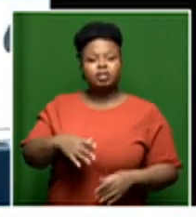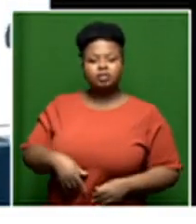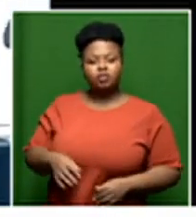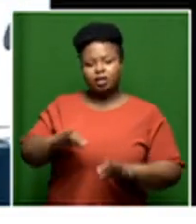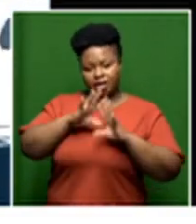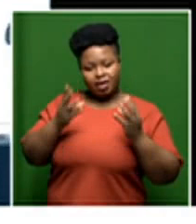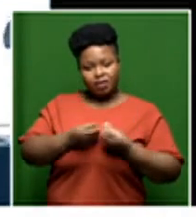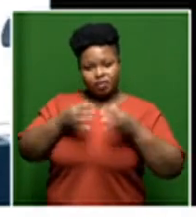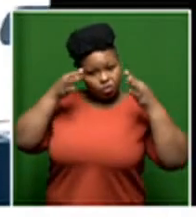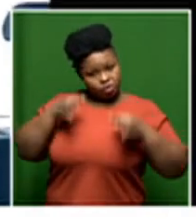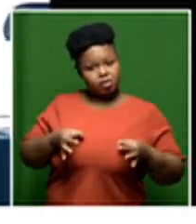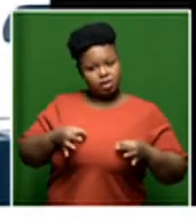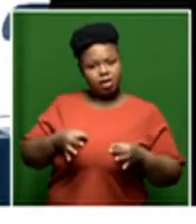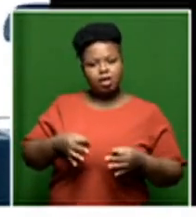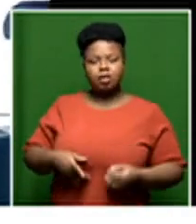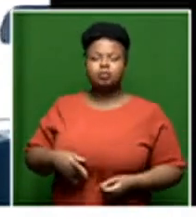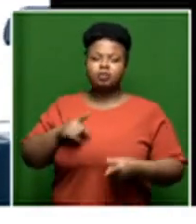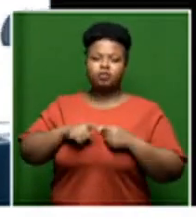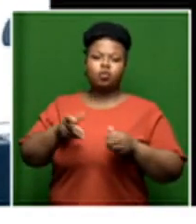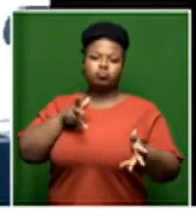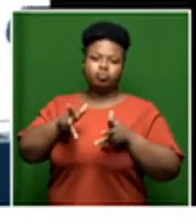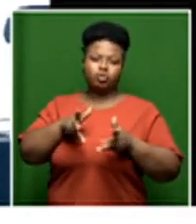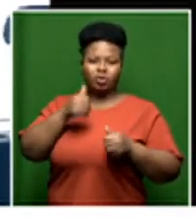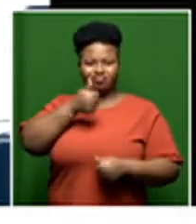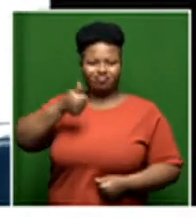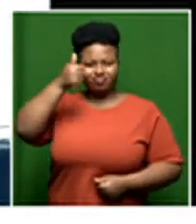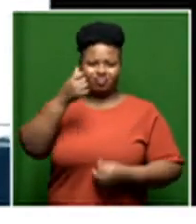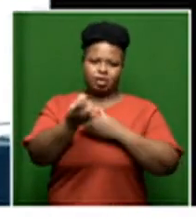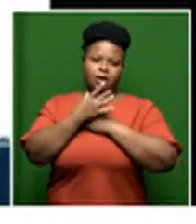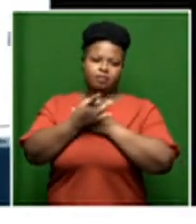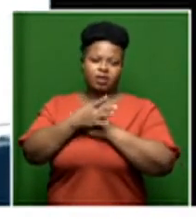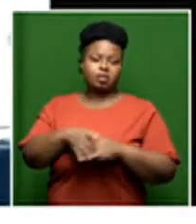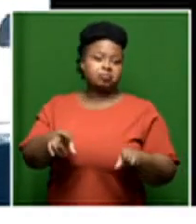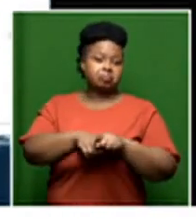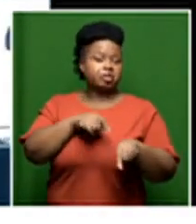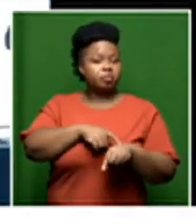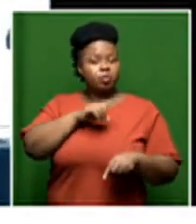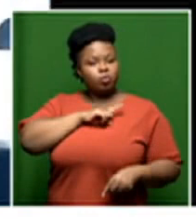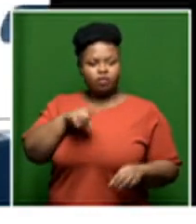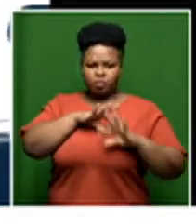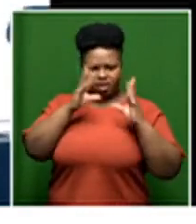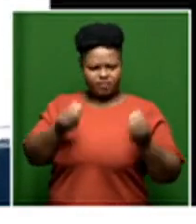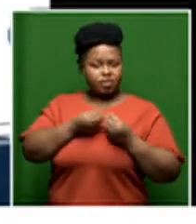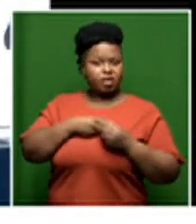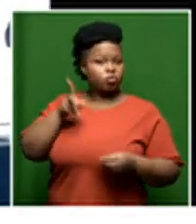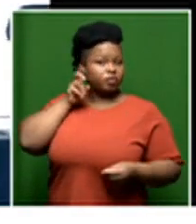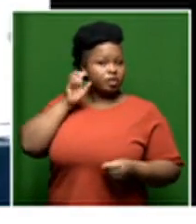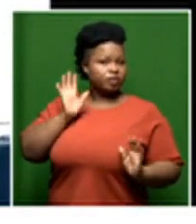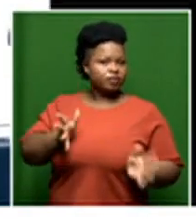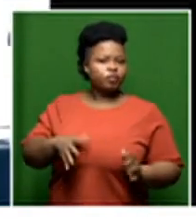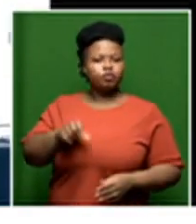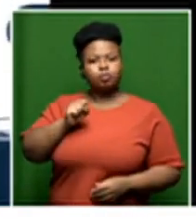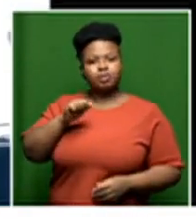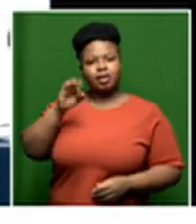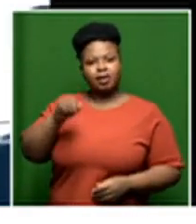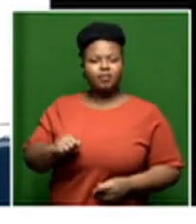every decision that we are taking from the footballing authorities. And as far as the directive that we have received or previously received from